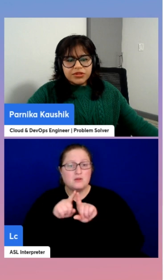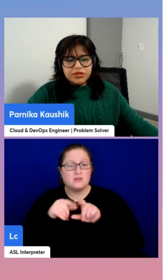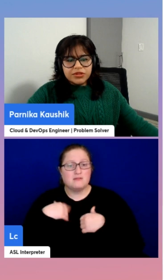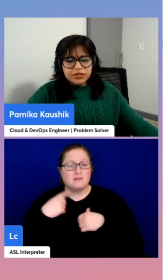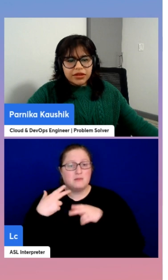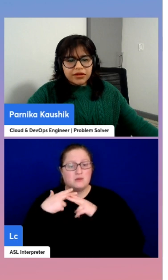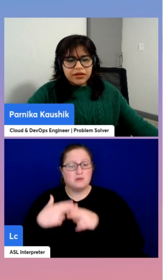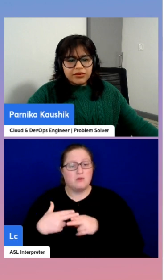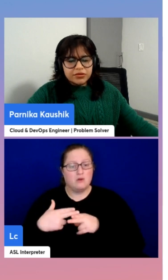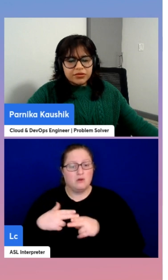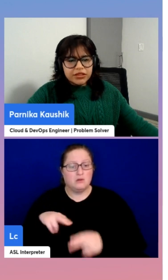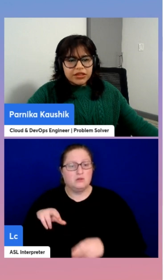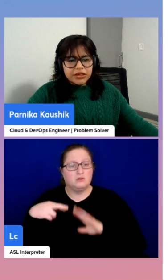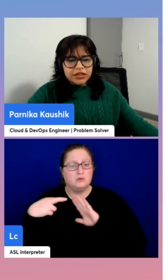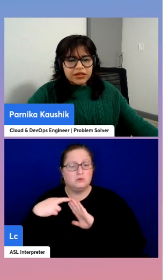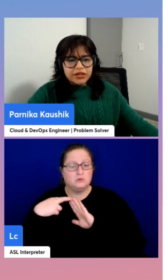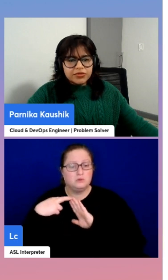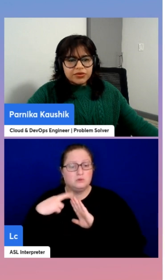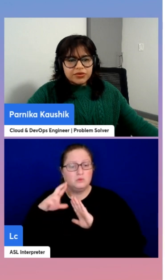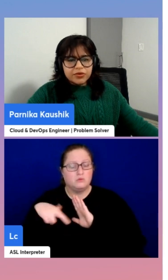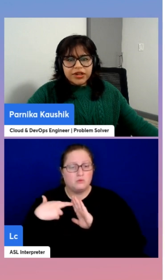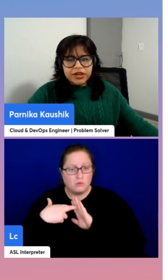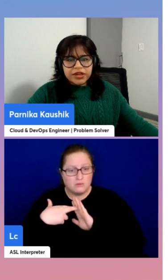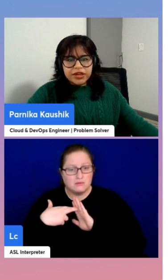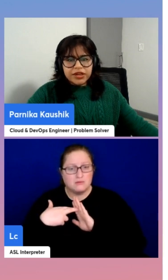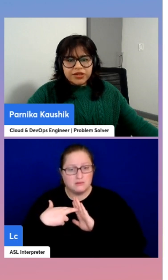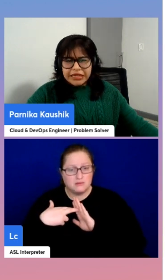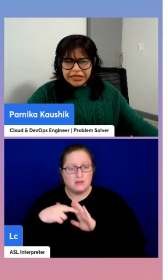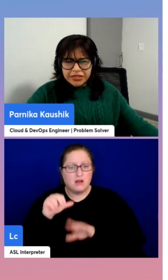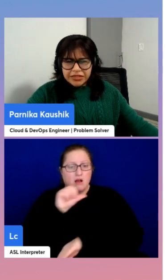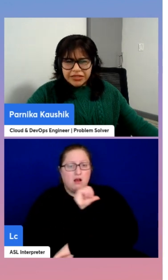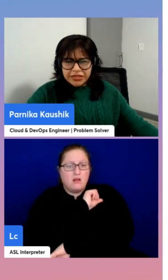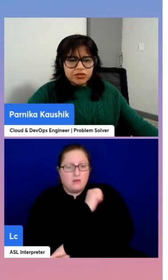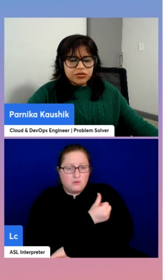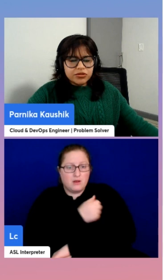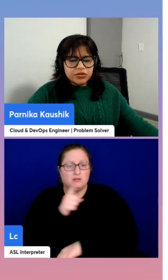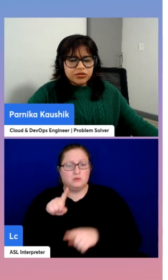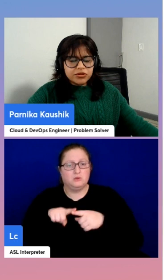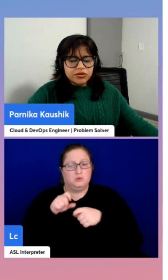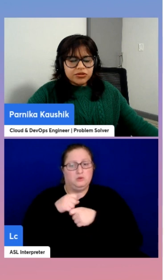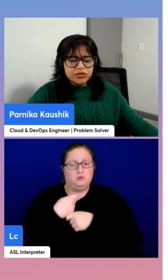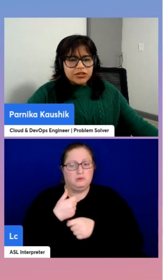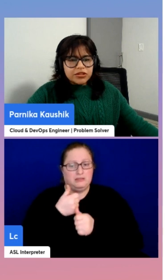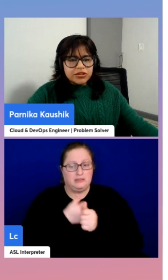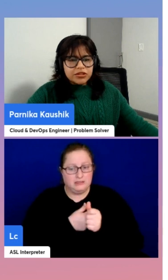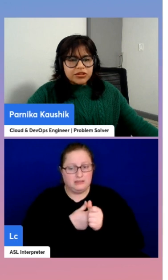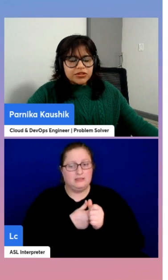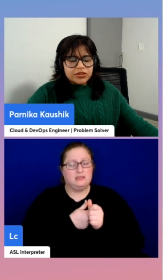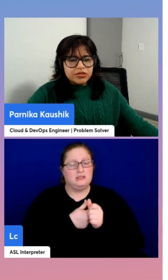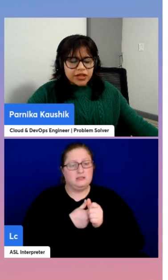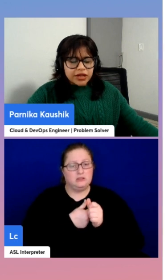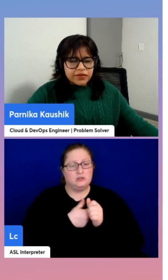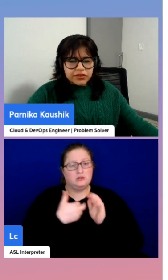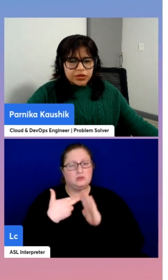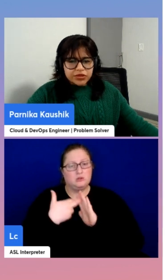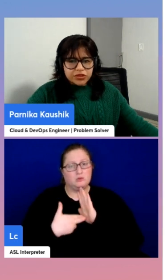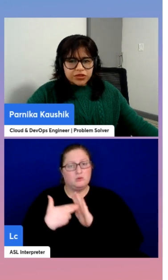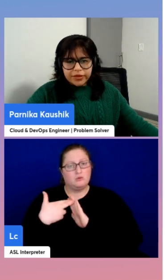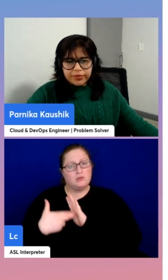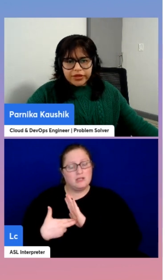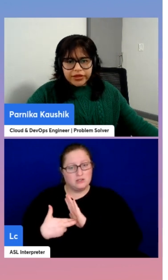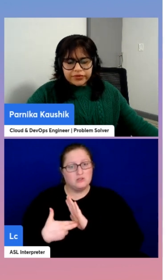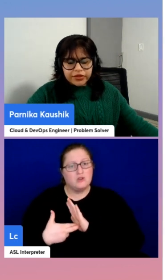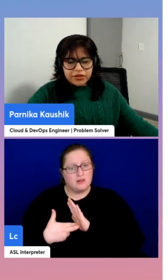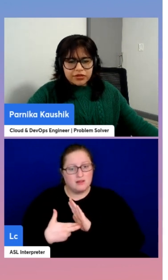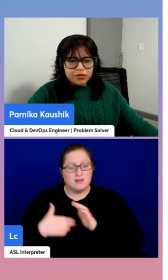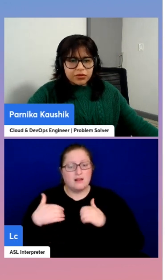roles, backend roles, that sort of authorize you to create the credentials. So, you can have a user